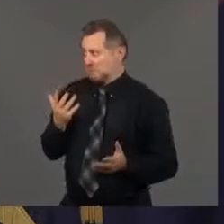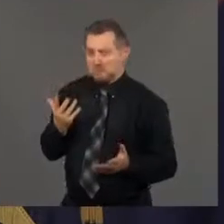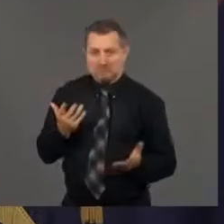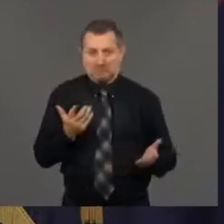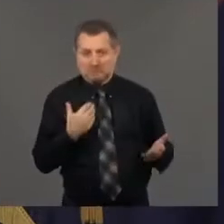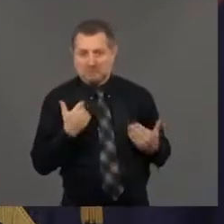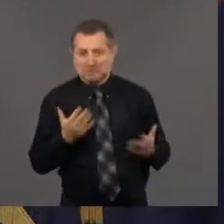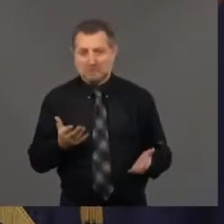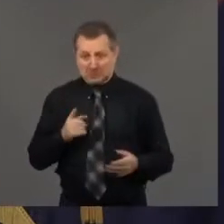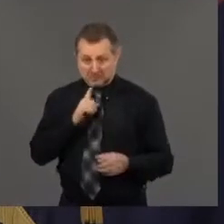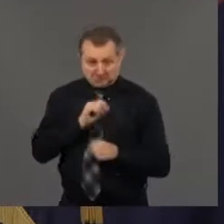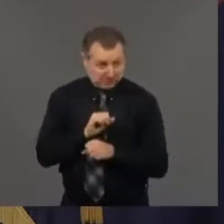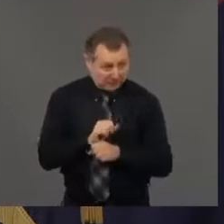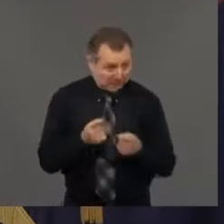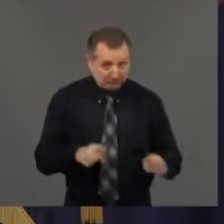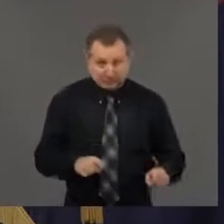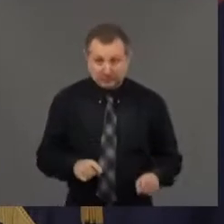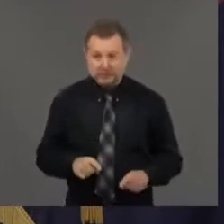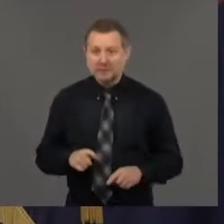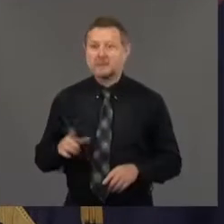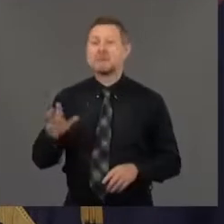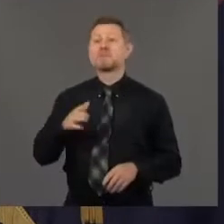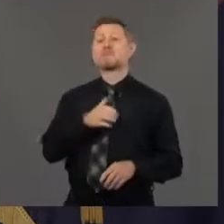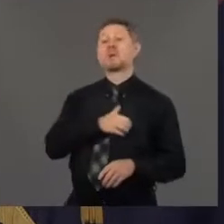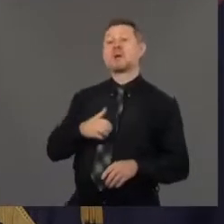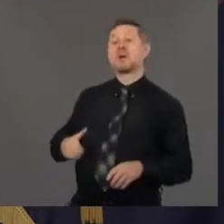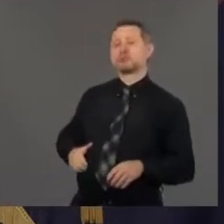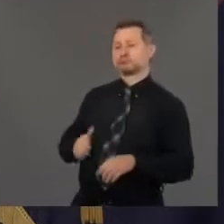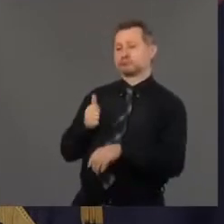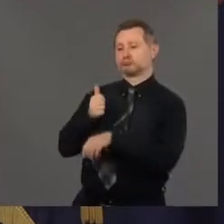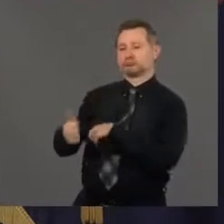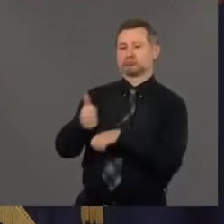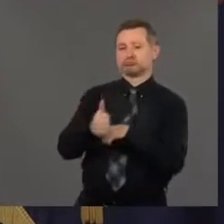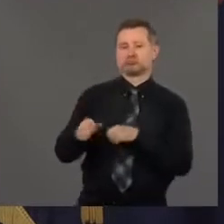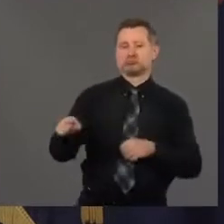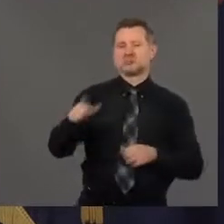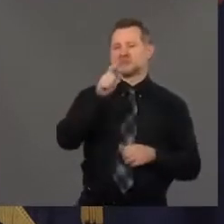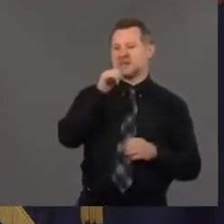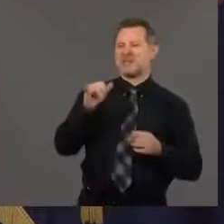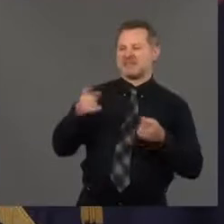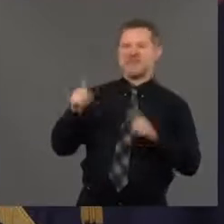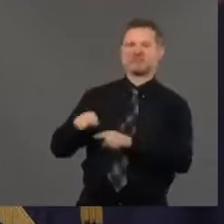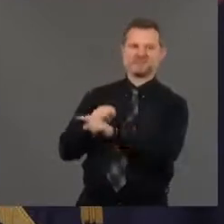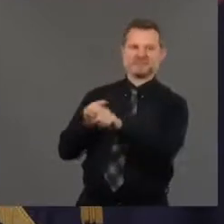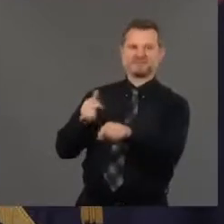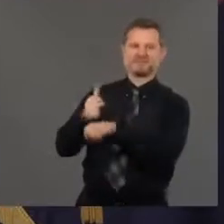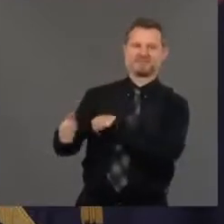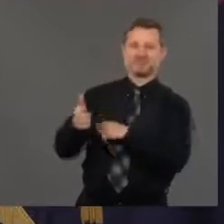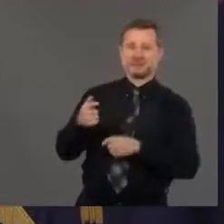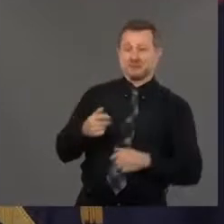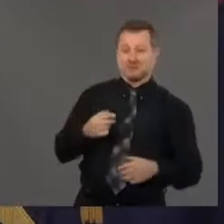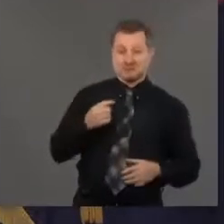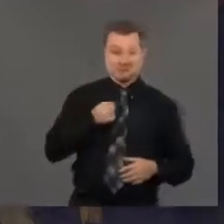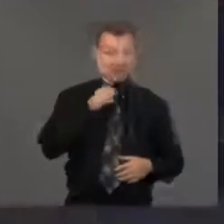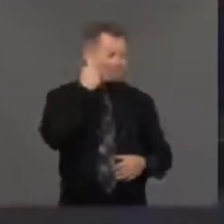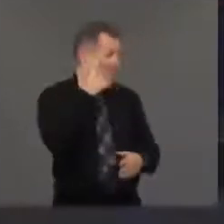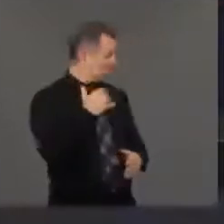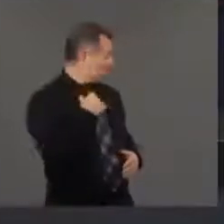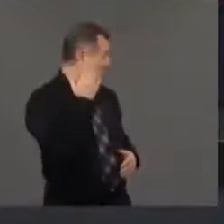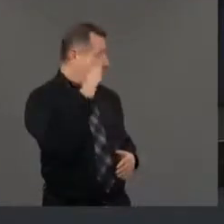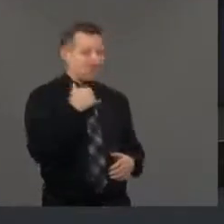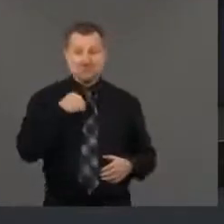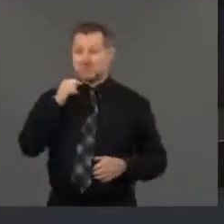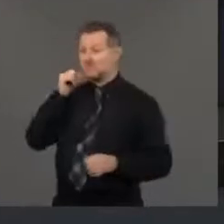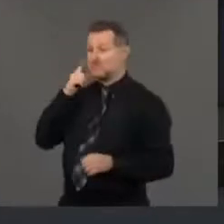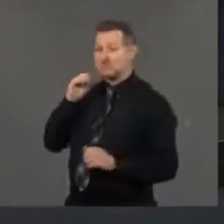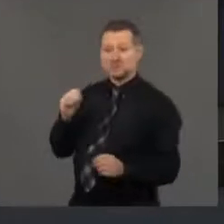That's what the mayor pointed fingers at when he was talking about the reason that... I haven't heard of that. Have you heard of that? No, and